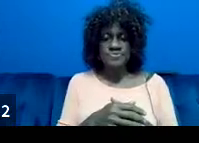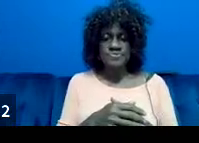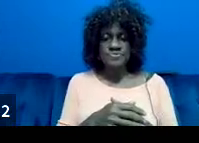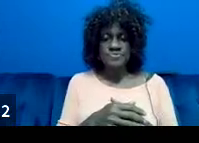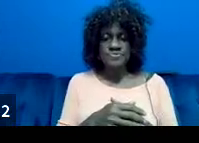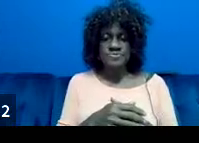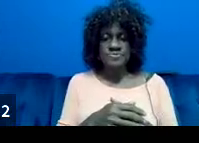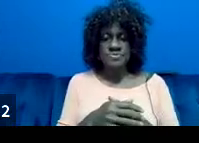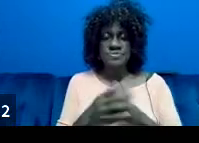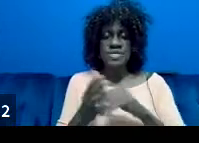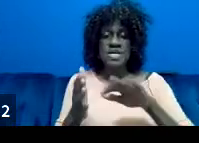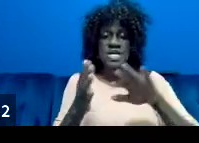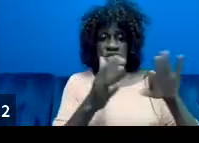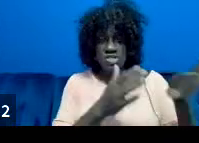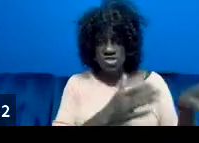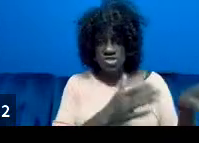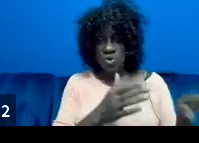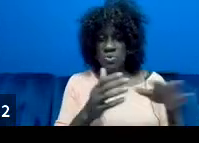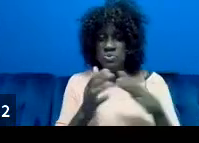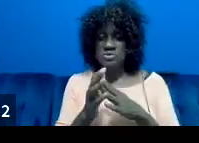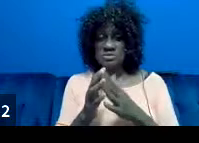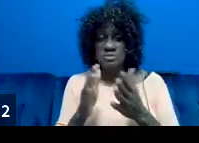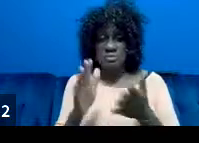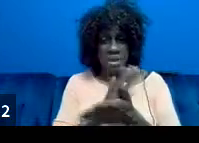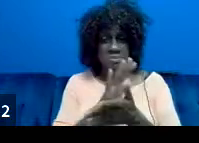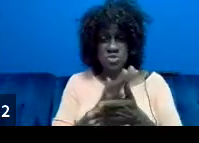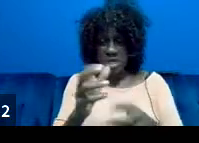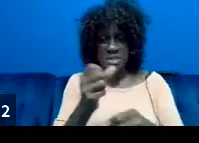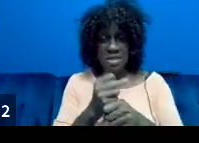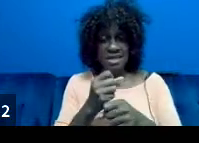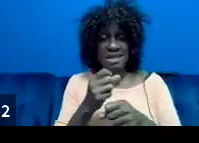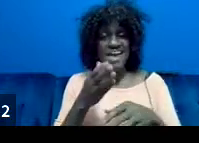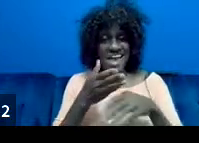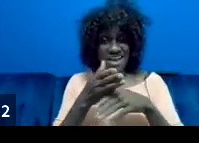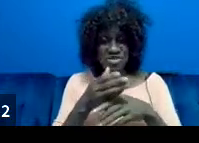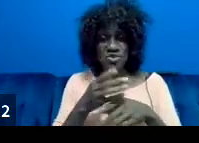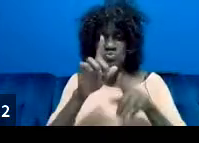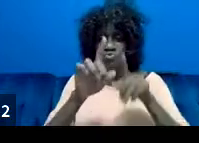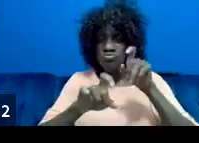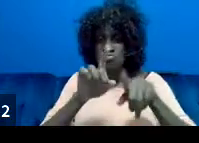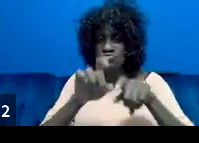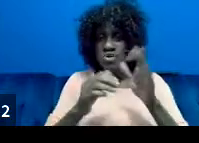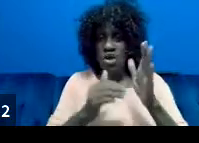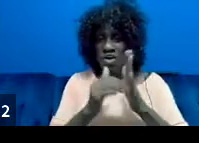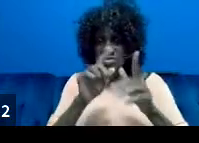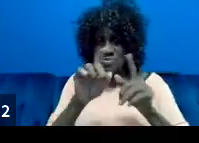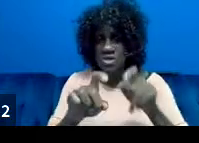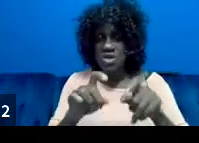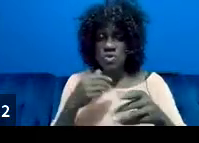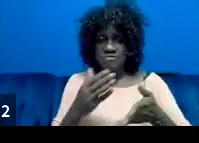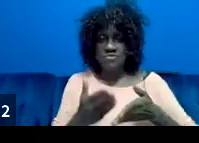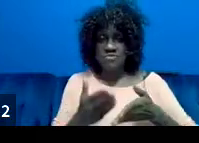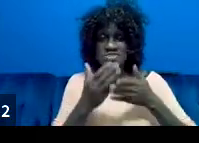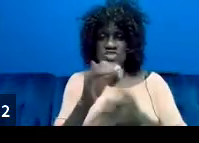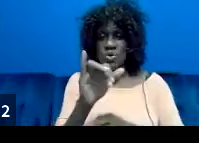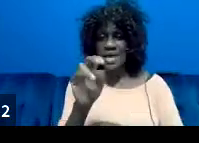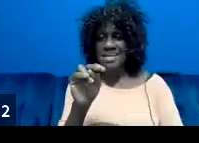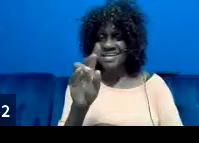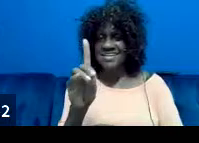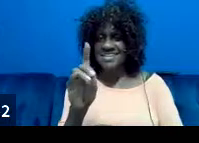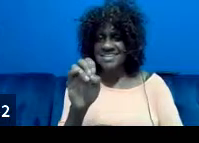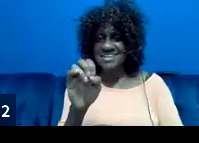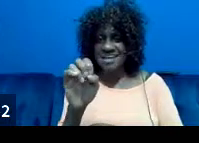So there's those resources, but I also wanted to say that after the frequently asked questions, we have what we call a provisional index.